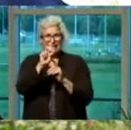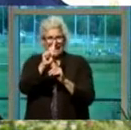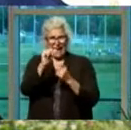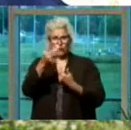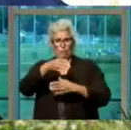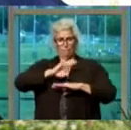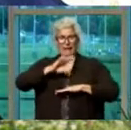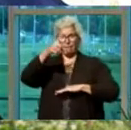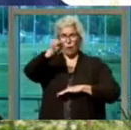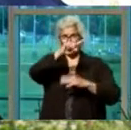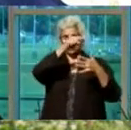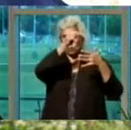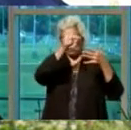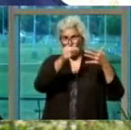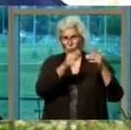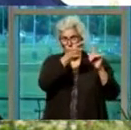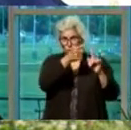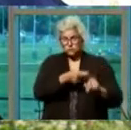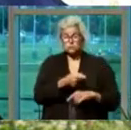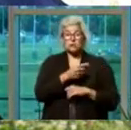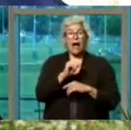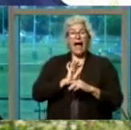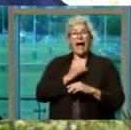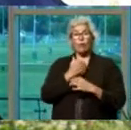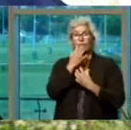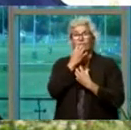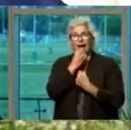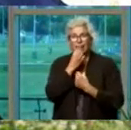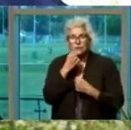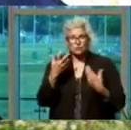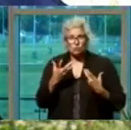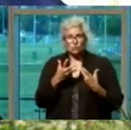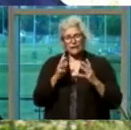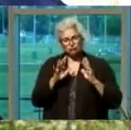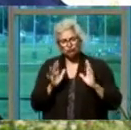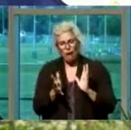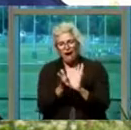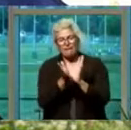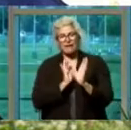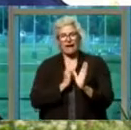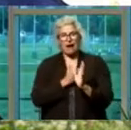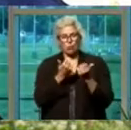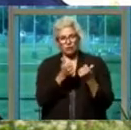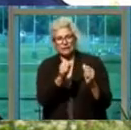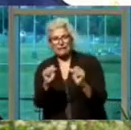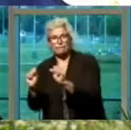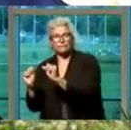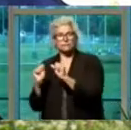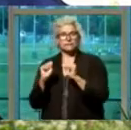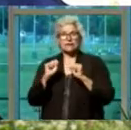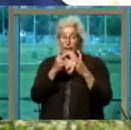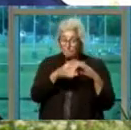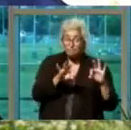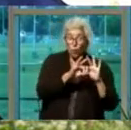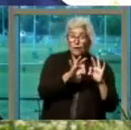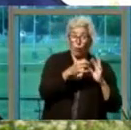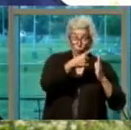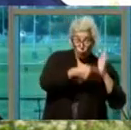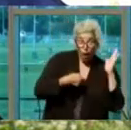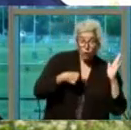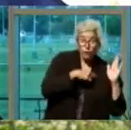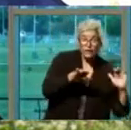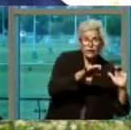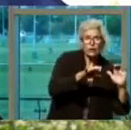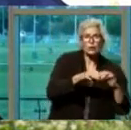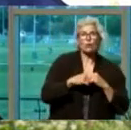want to briefly state the values driving our efforts. Because as important as what we do, it's also